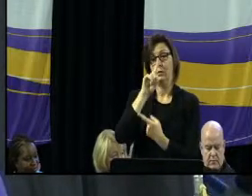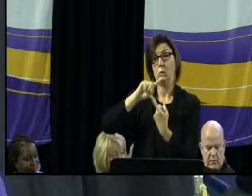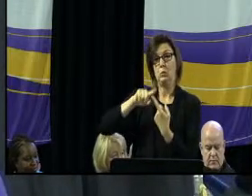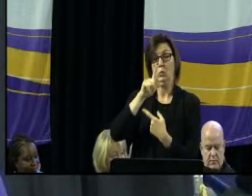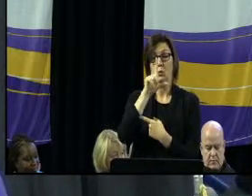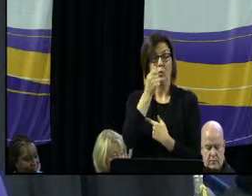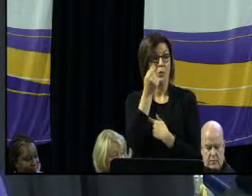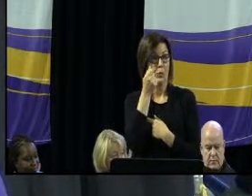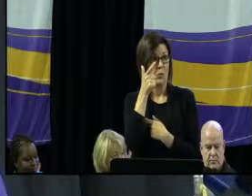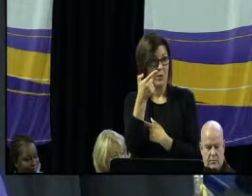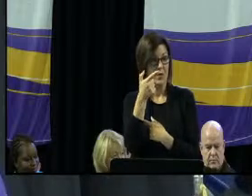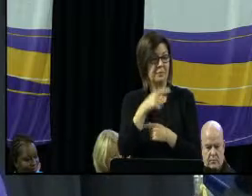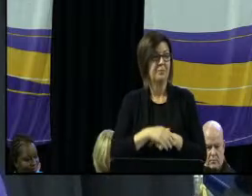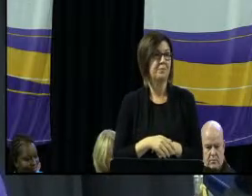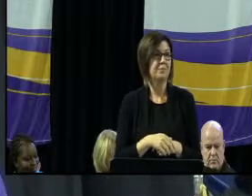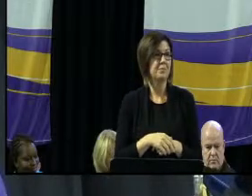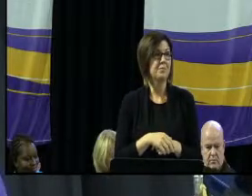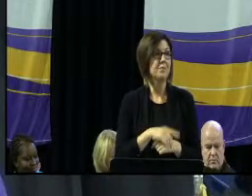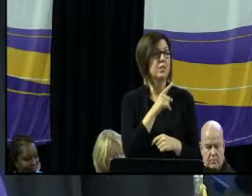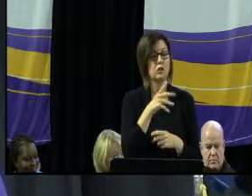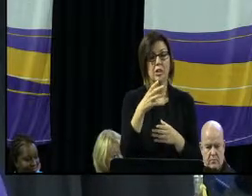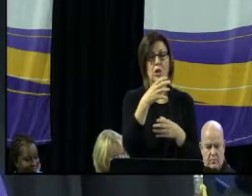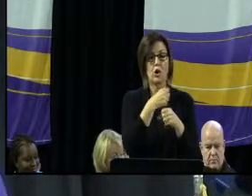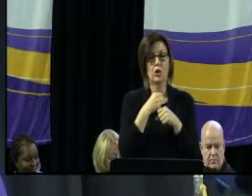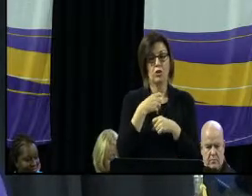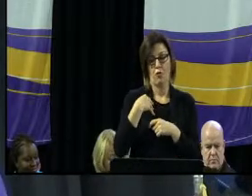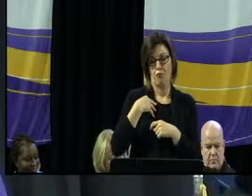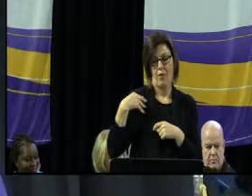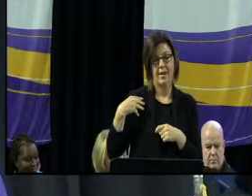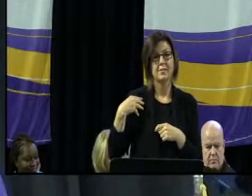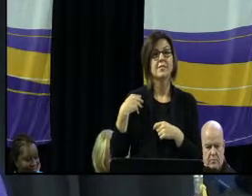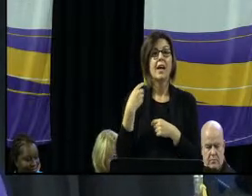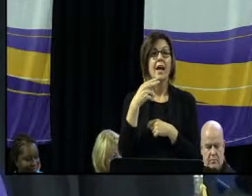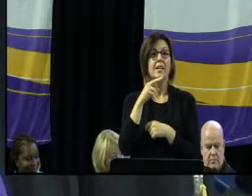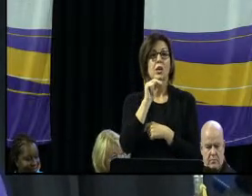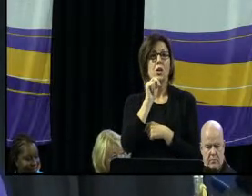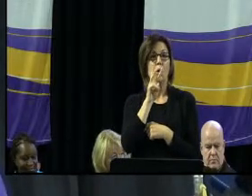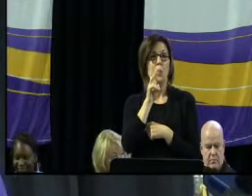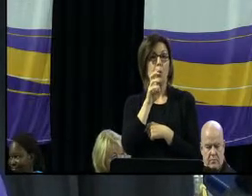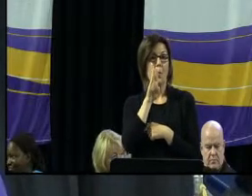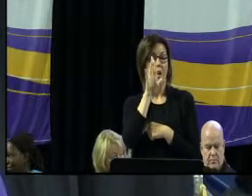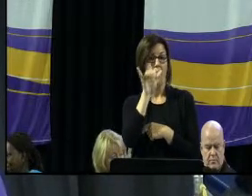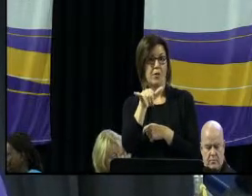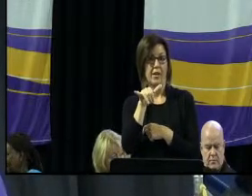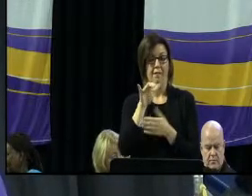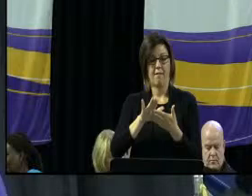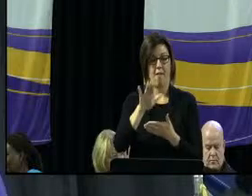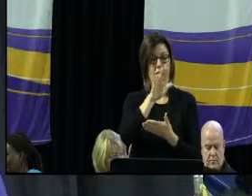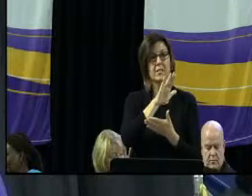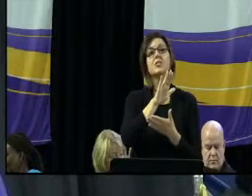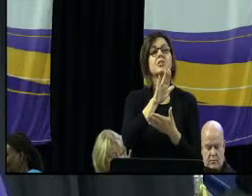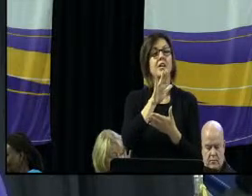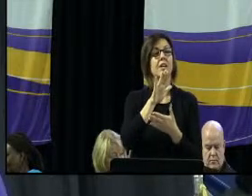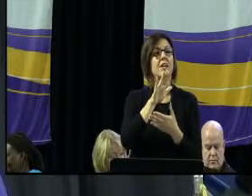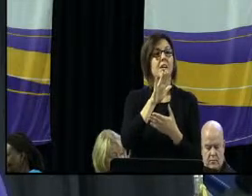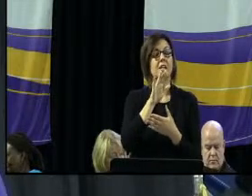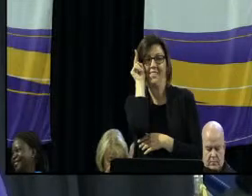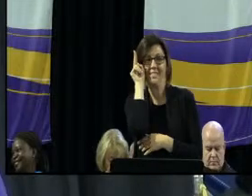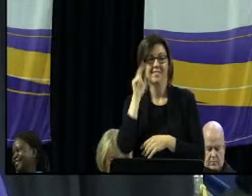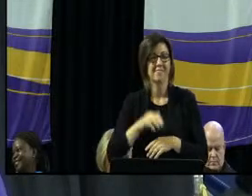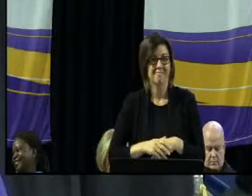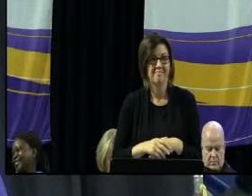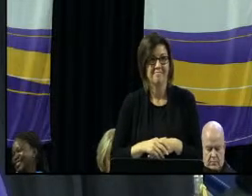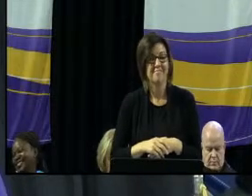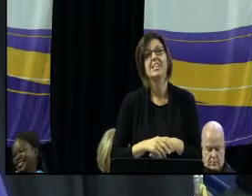Olivia earned her office ranks at Newberry College Cadet Leadership Course in 2019. In her